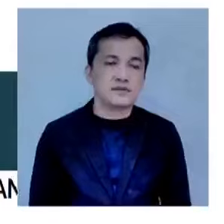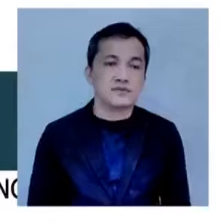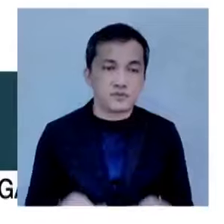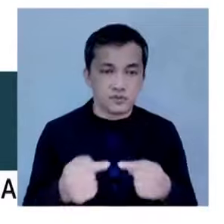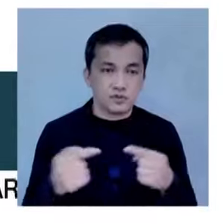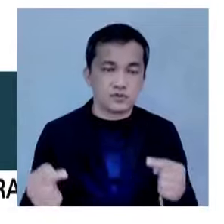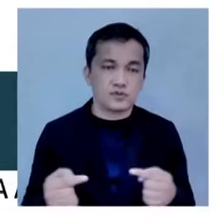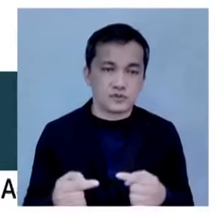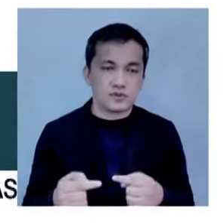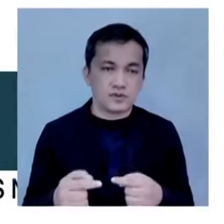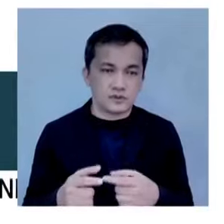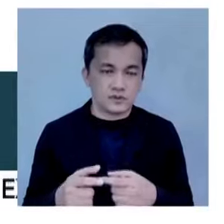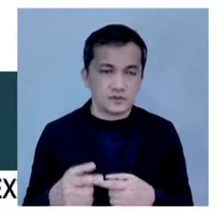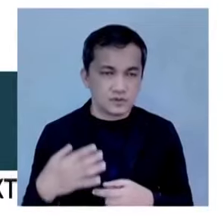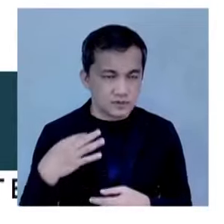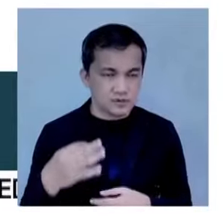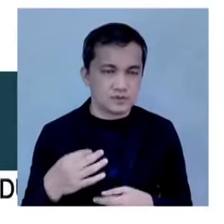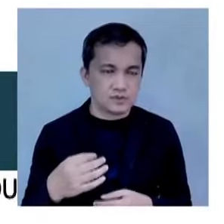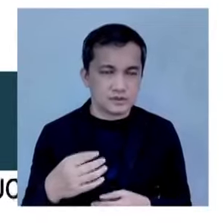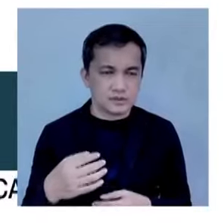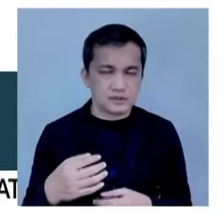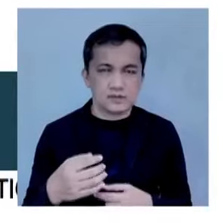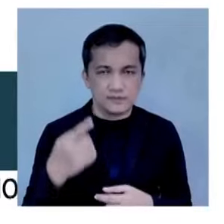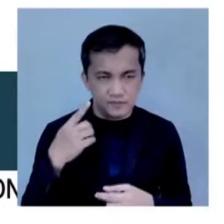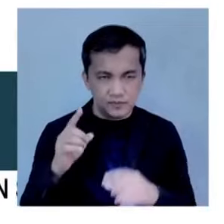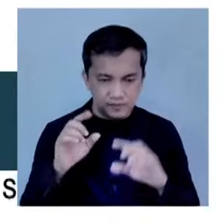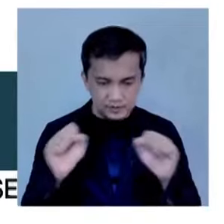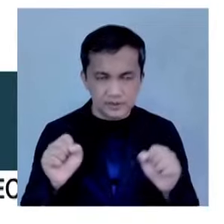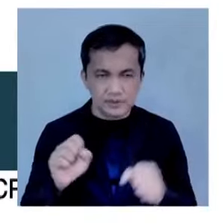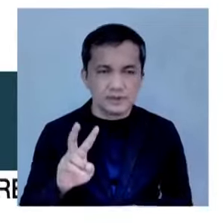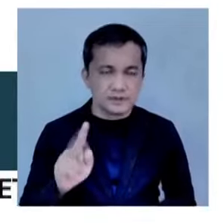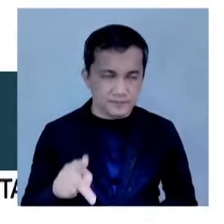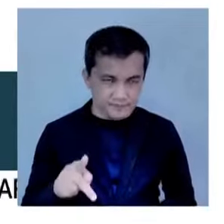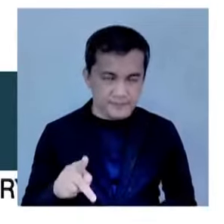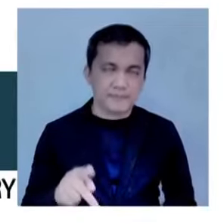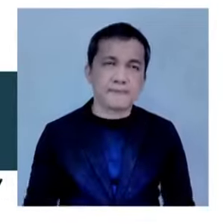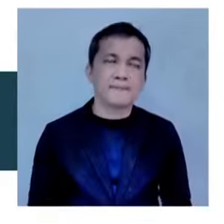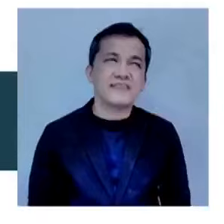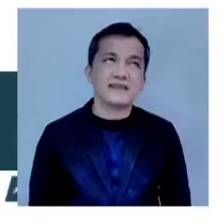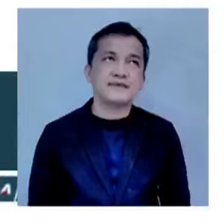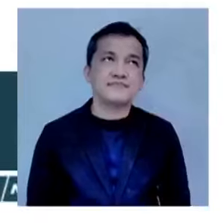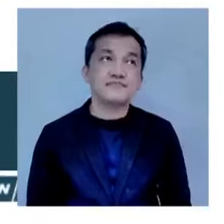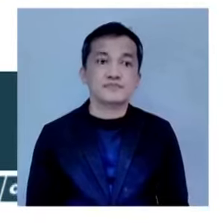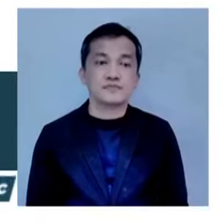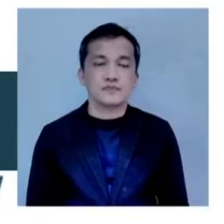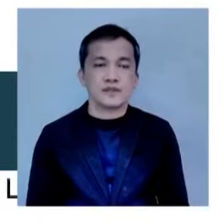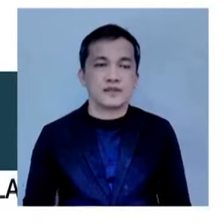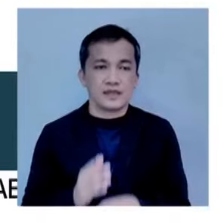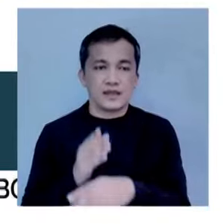will run candidates for president, vice president, and across the